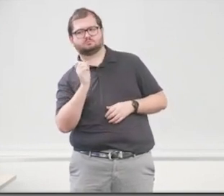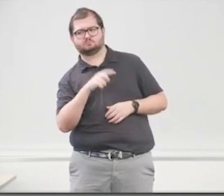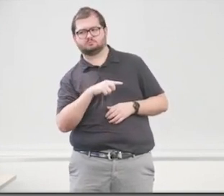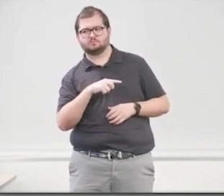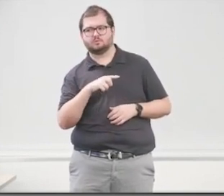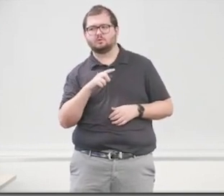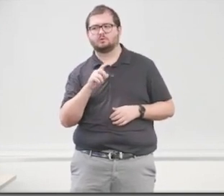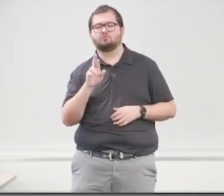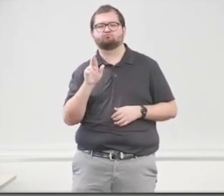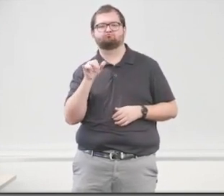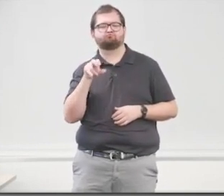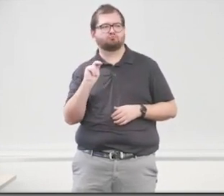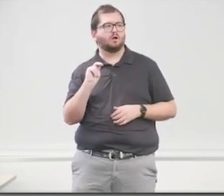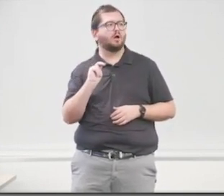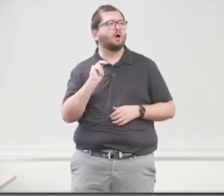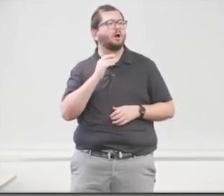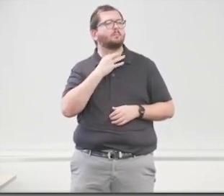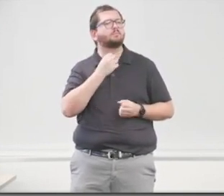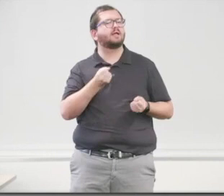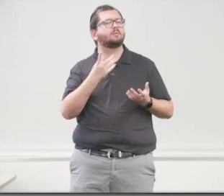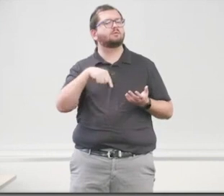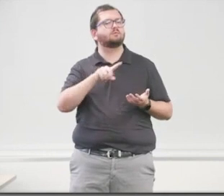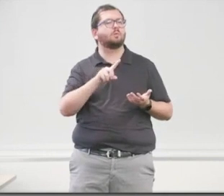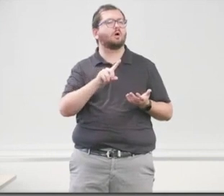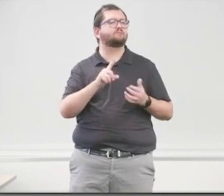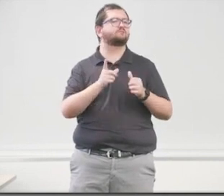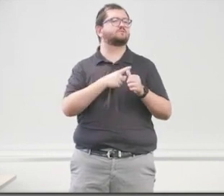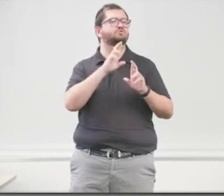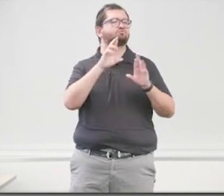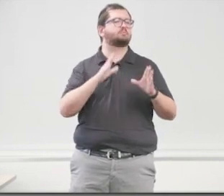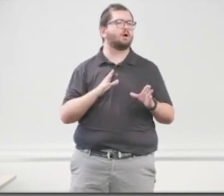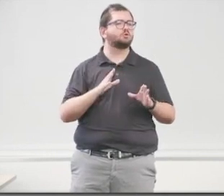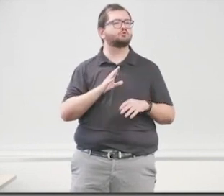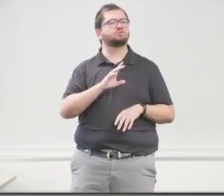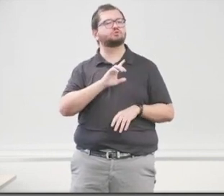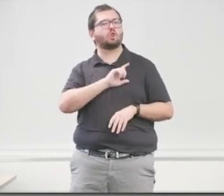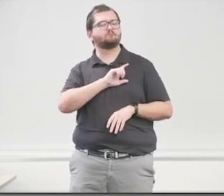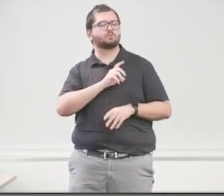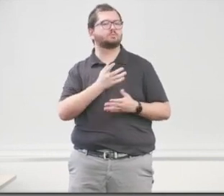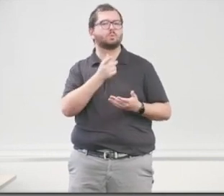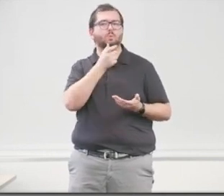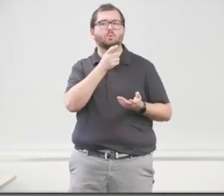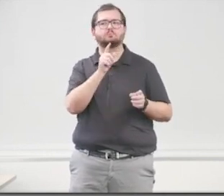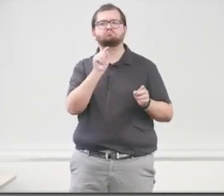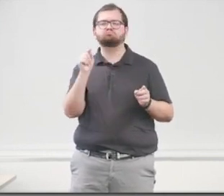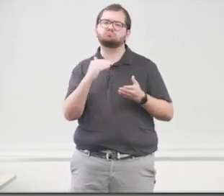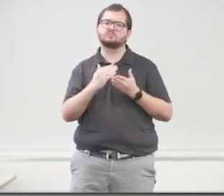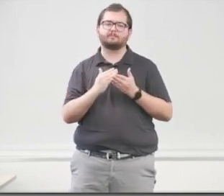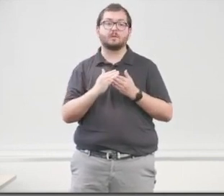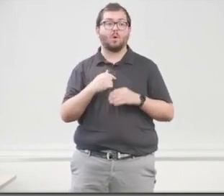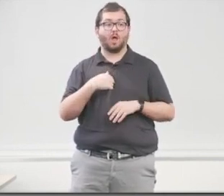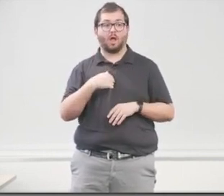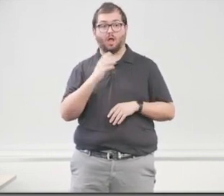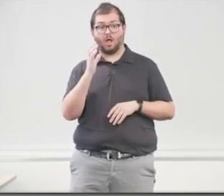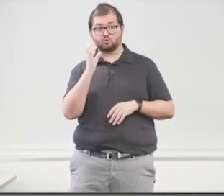first responders, law enforcement, anyone? Yeah, okay. So I assume you guys train